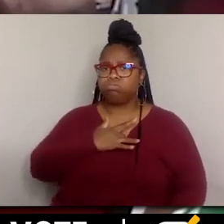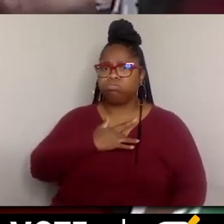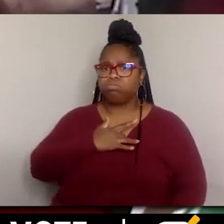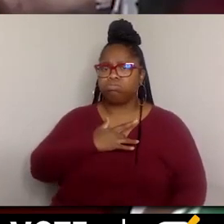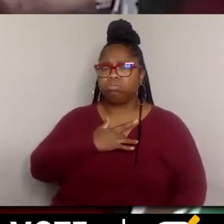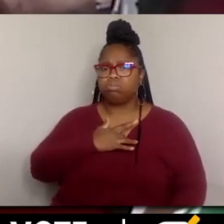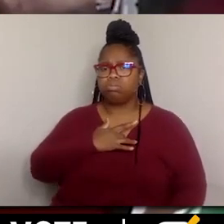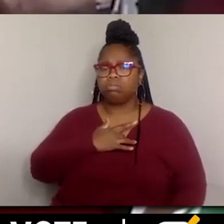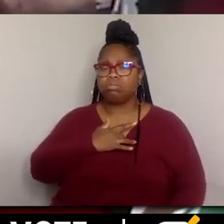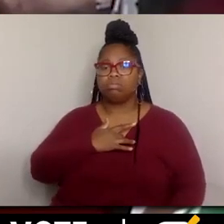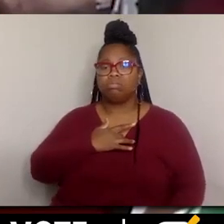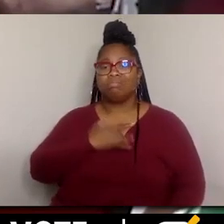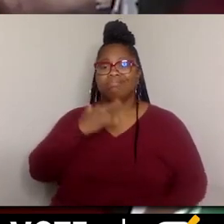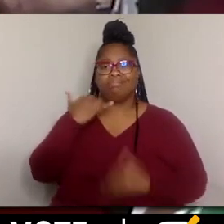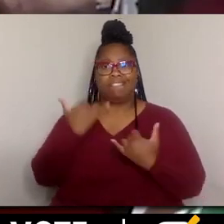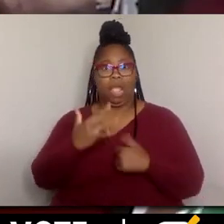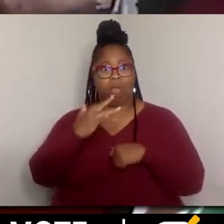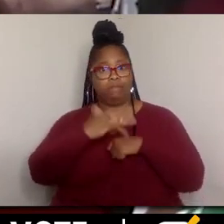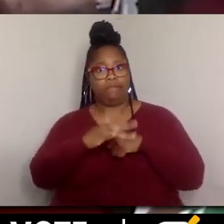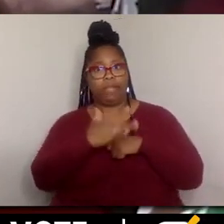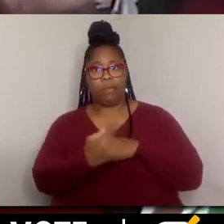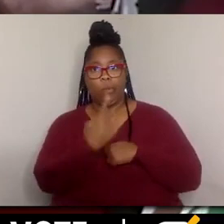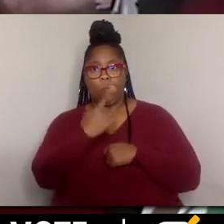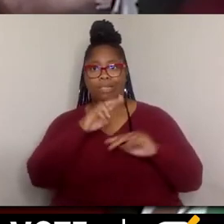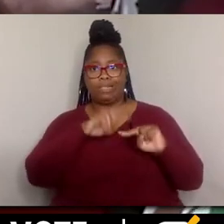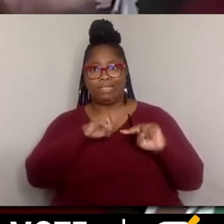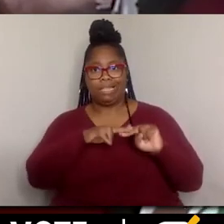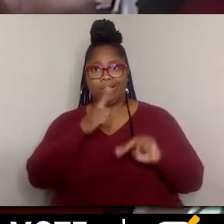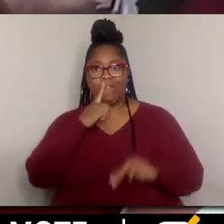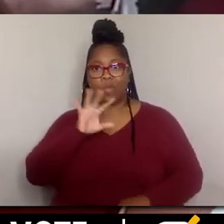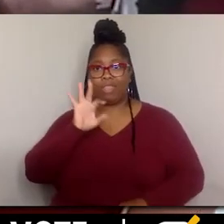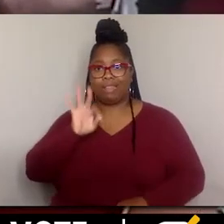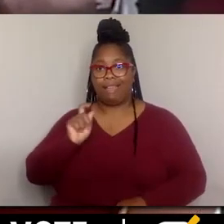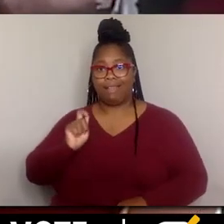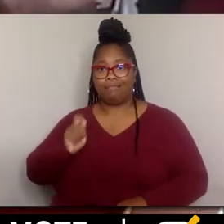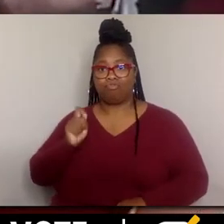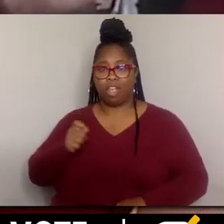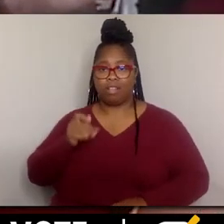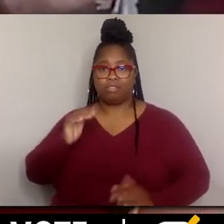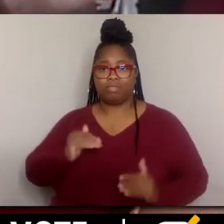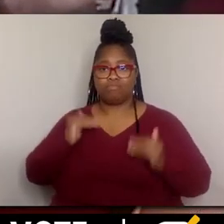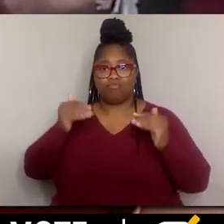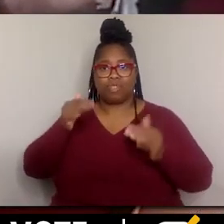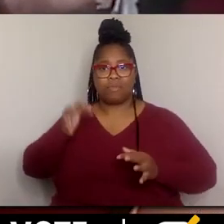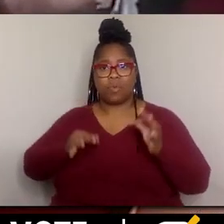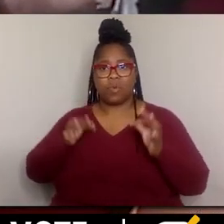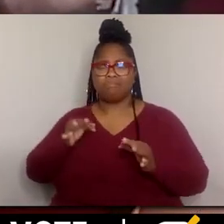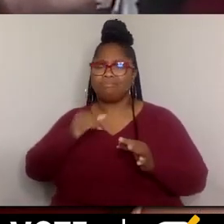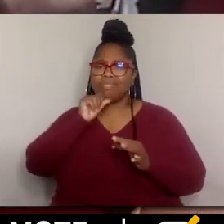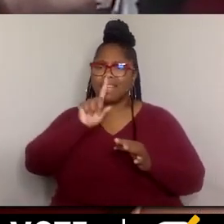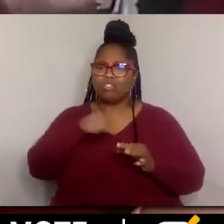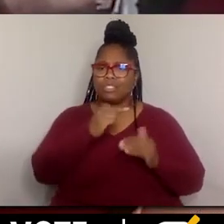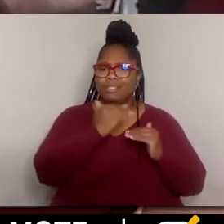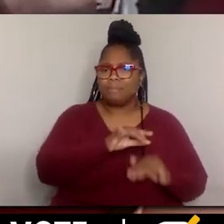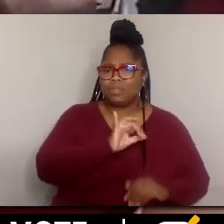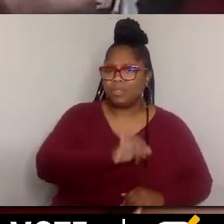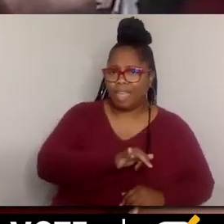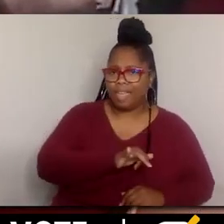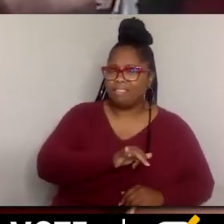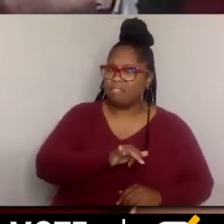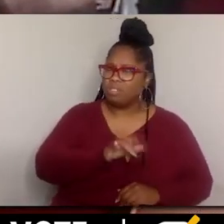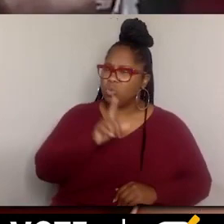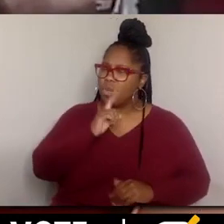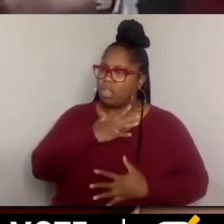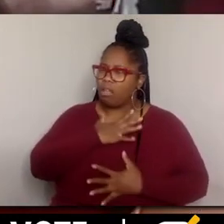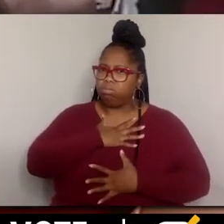the 9-justice Supreme Court. The death of Justice Ginsburg is a devastating loss